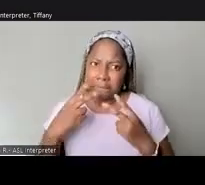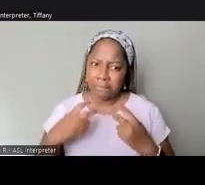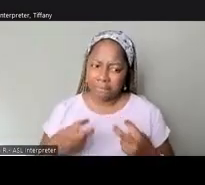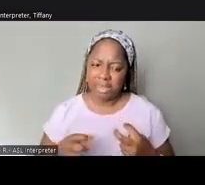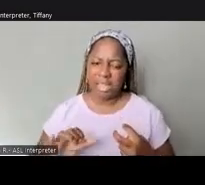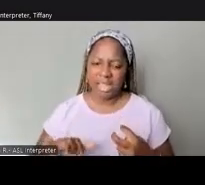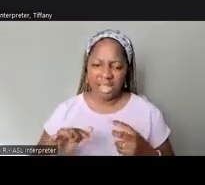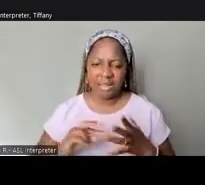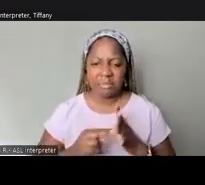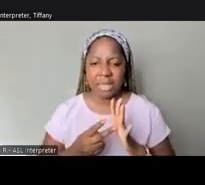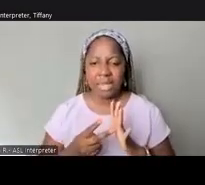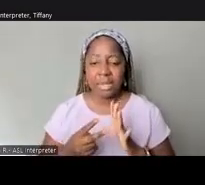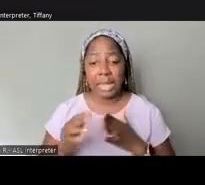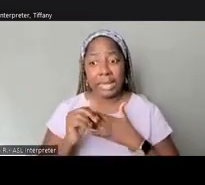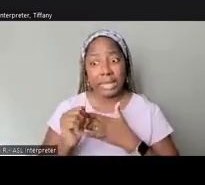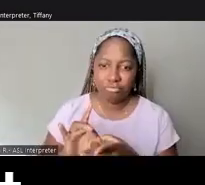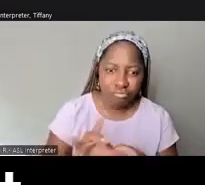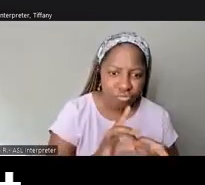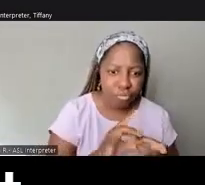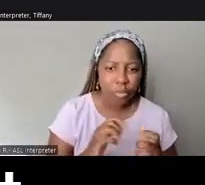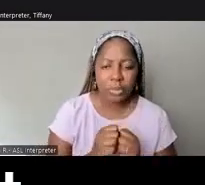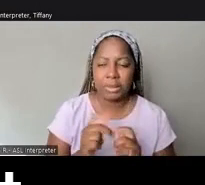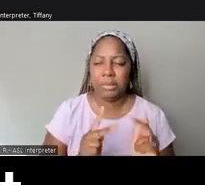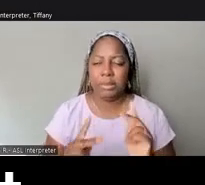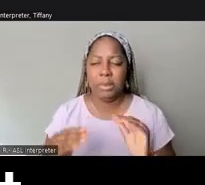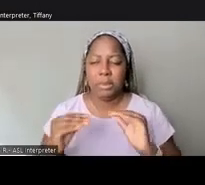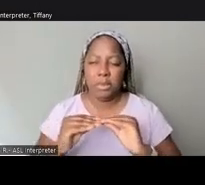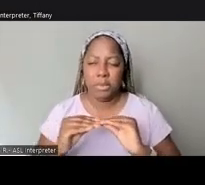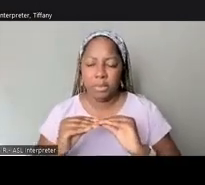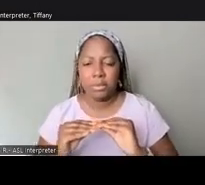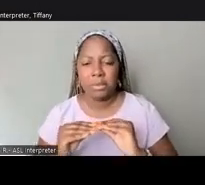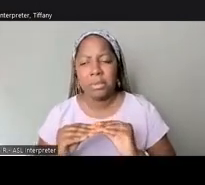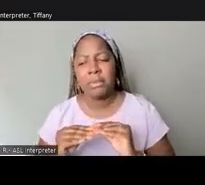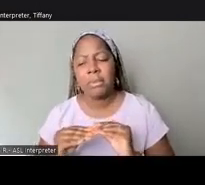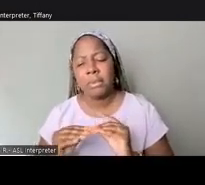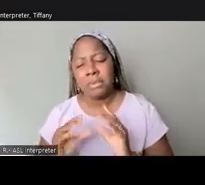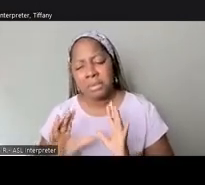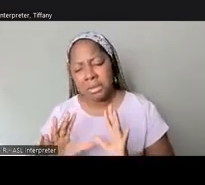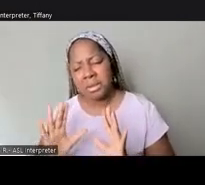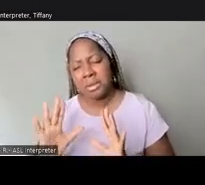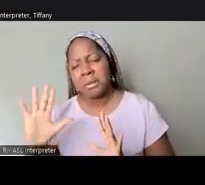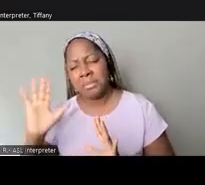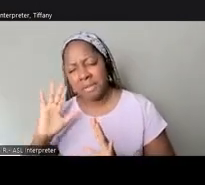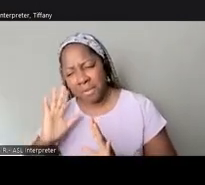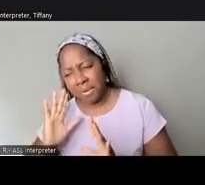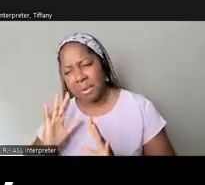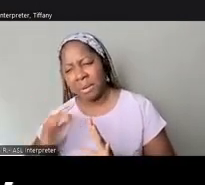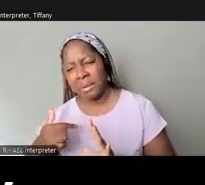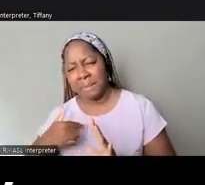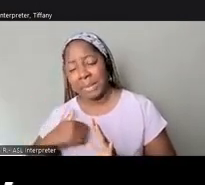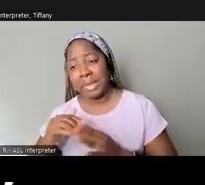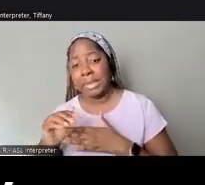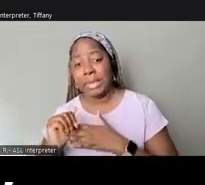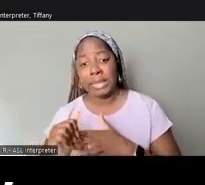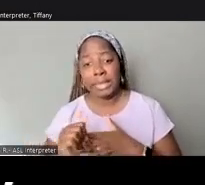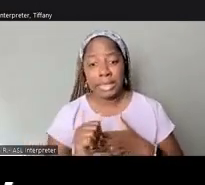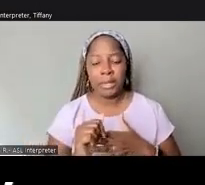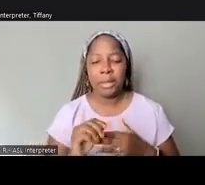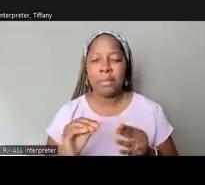is something that I have to give. In the past and in different spaces and times, my leadership has been taking the lead